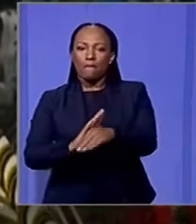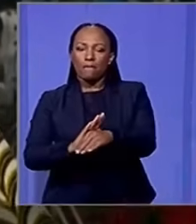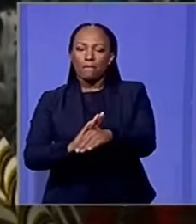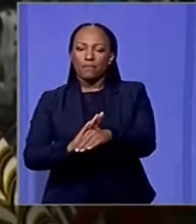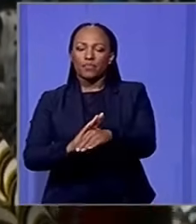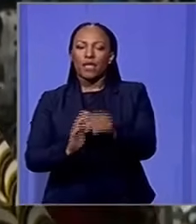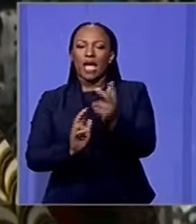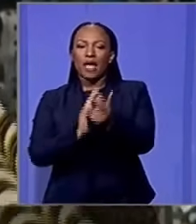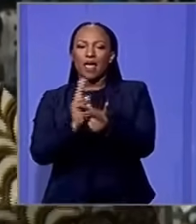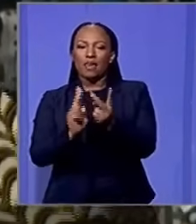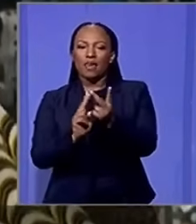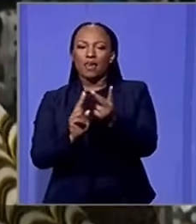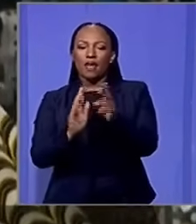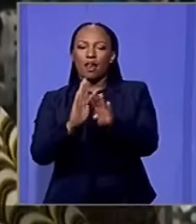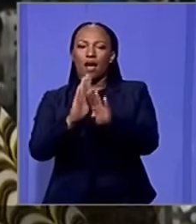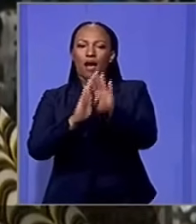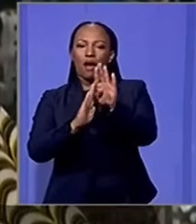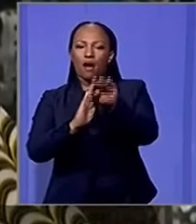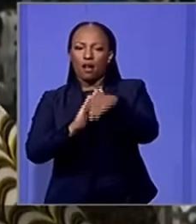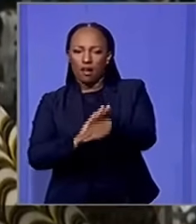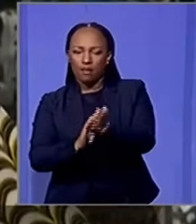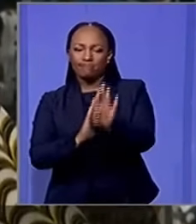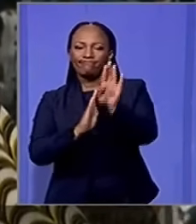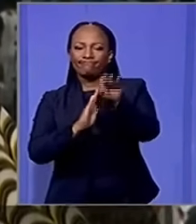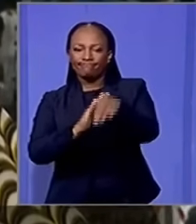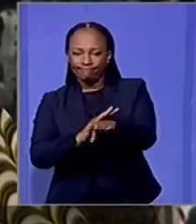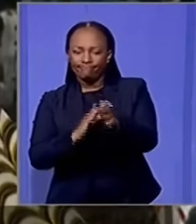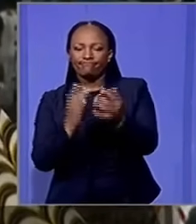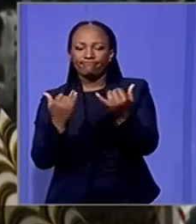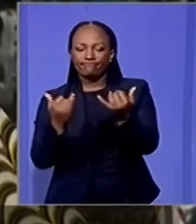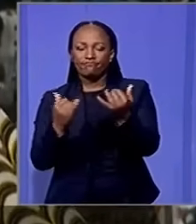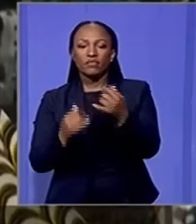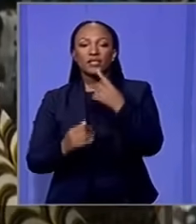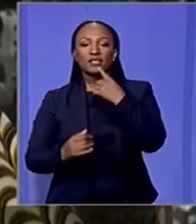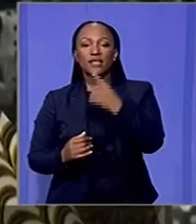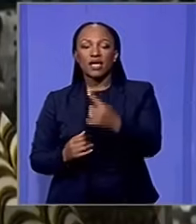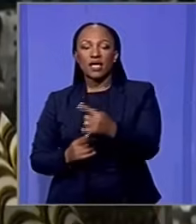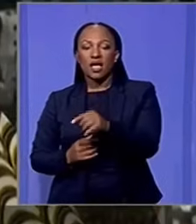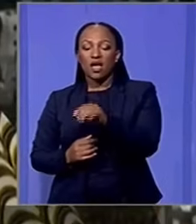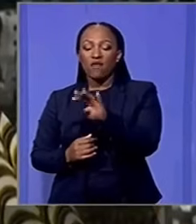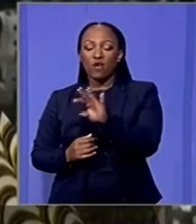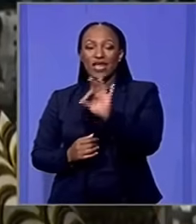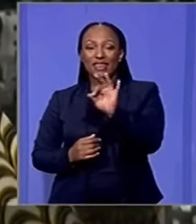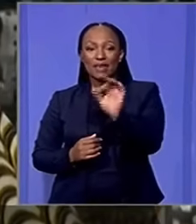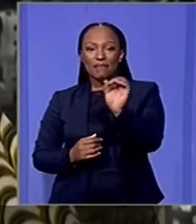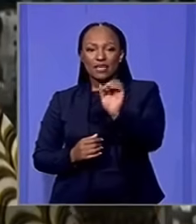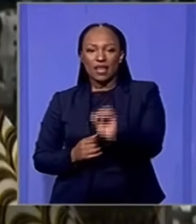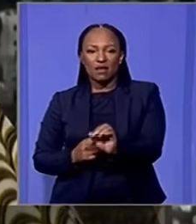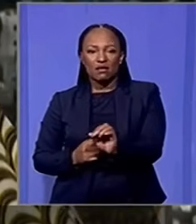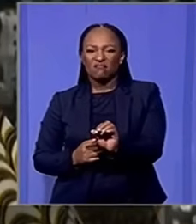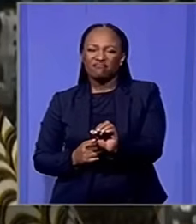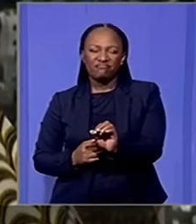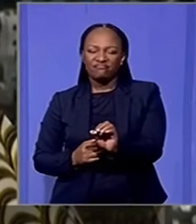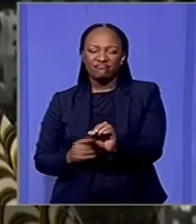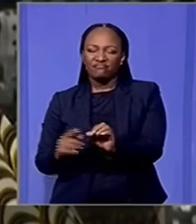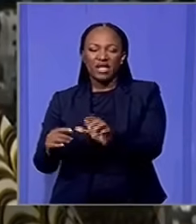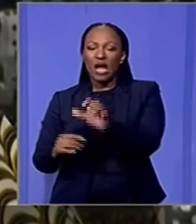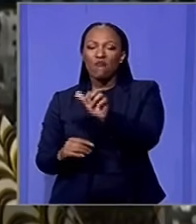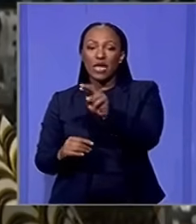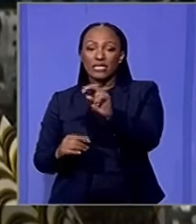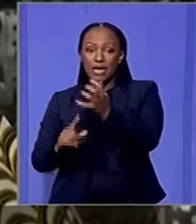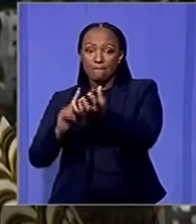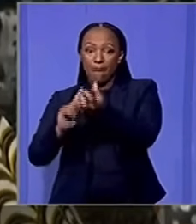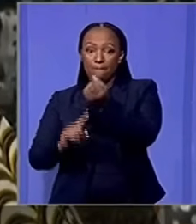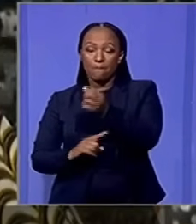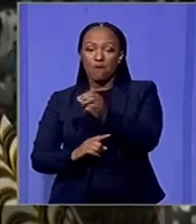e boetse e ya ko godimo mara se se reng e re go feta 43% ga e bona le tlo kgonega ene ke